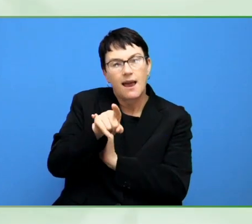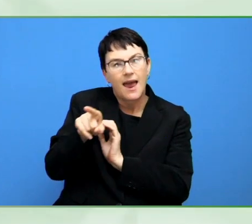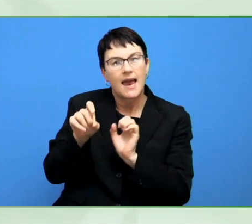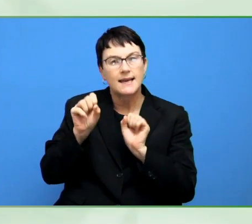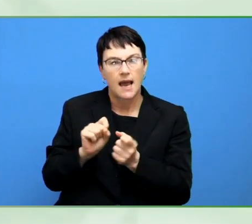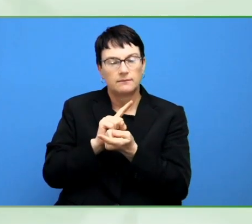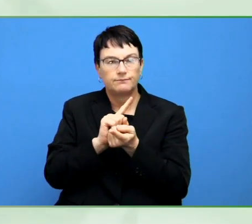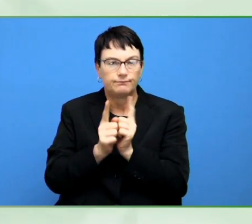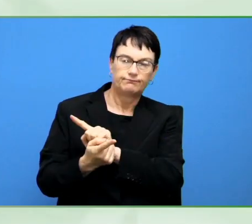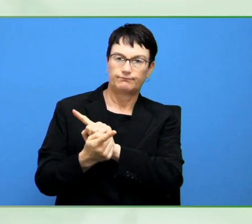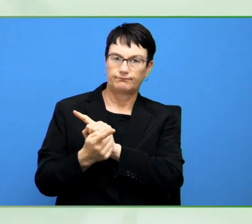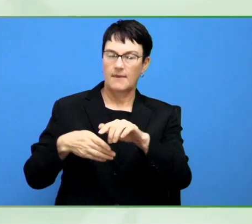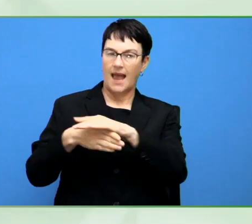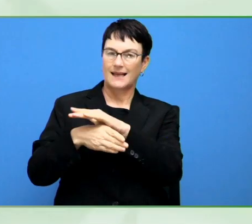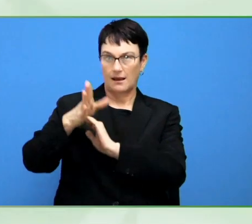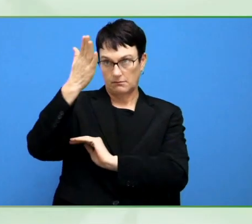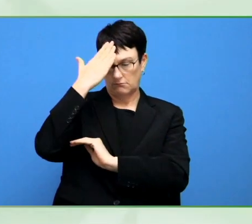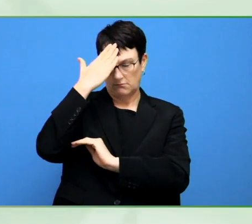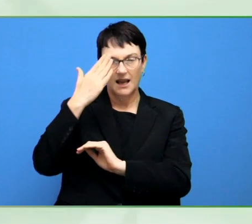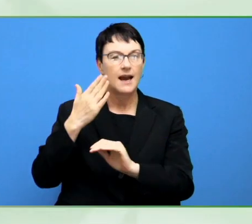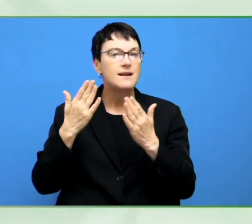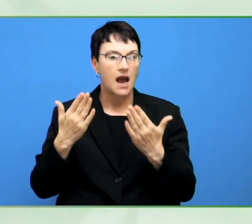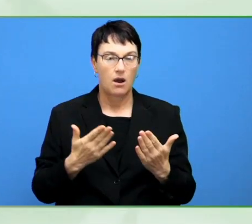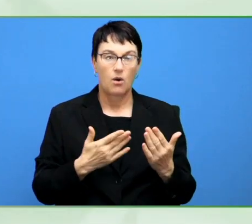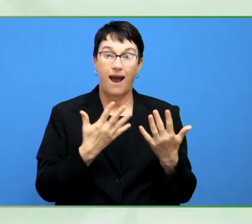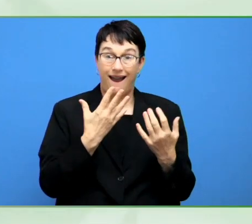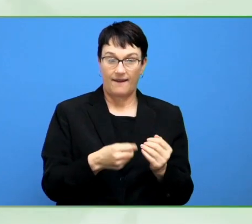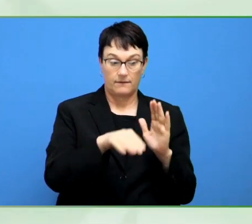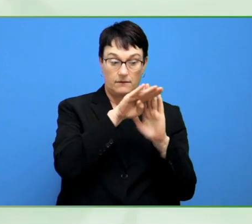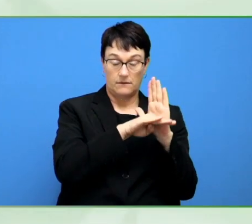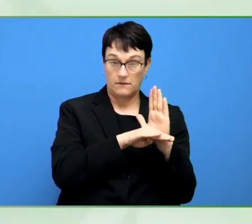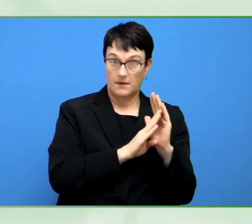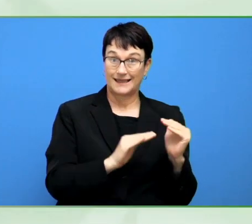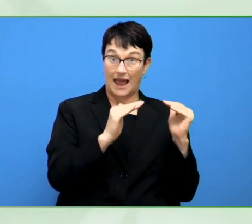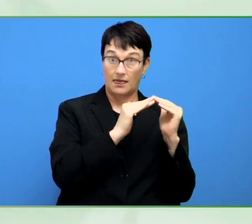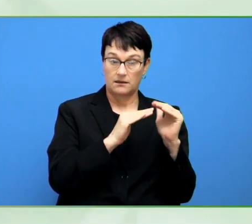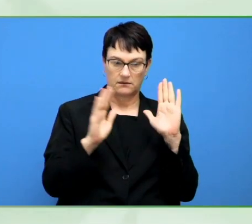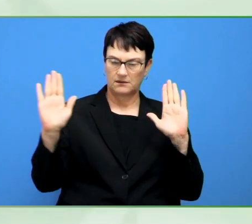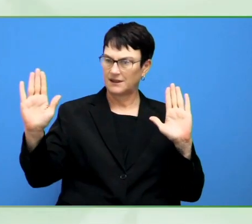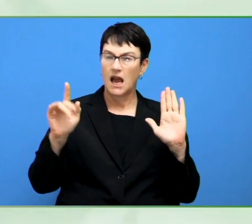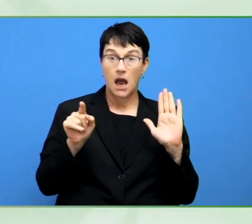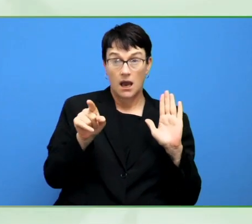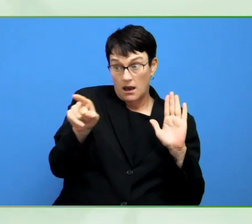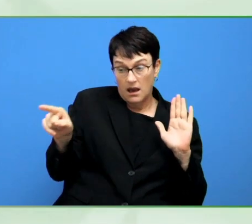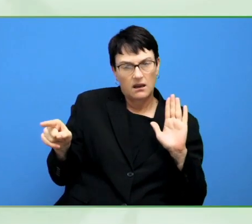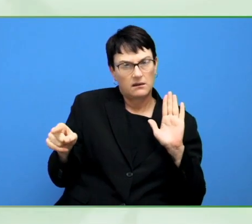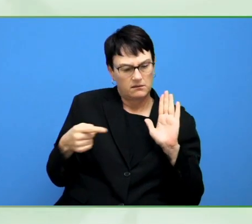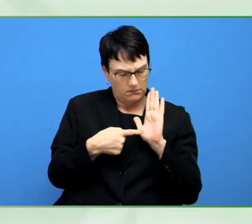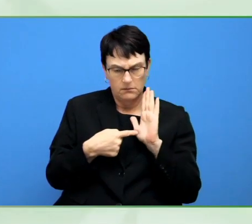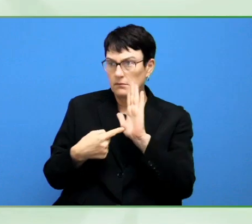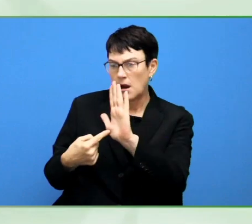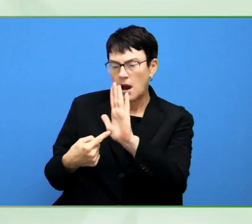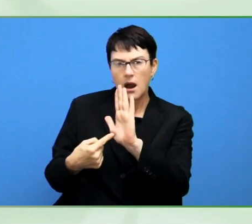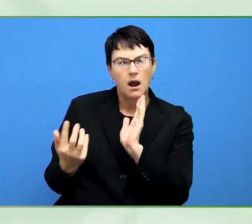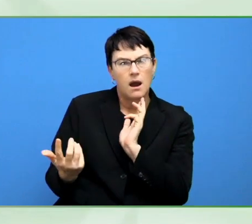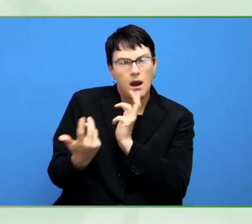these together, and how do you make sure that these standards reach where they should? It is good to have these checks, audits,